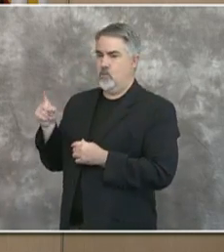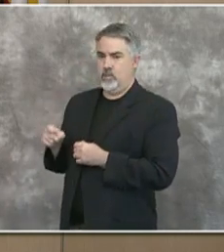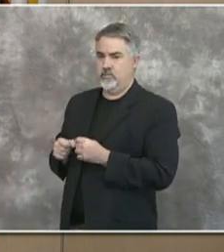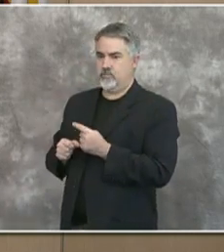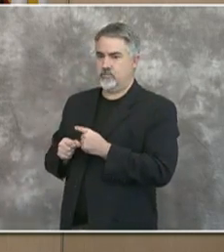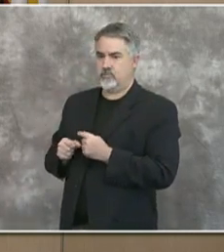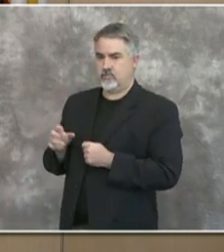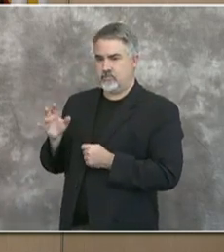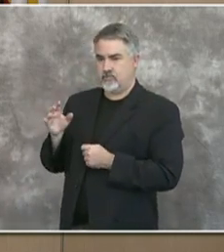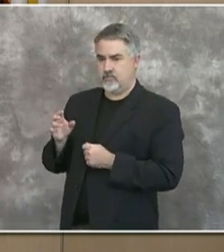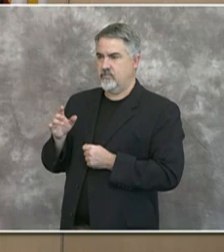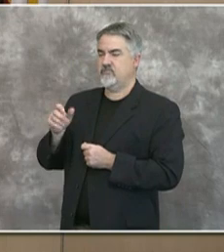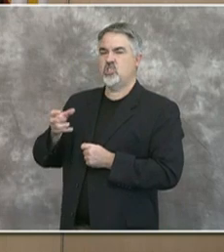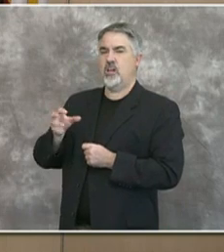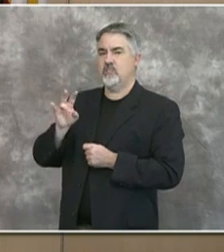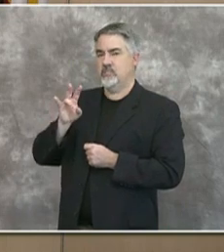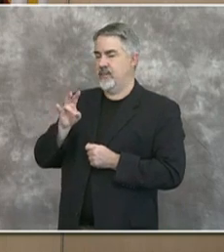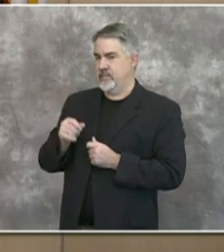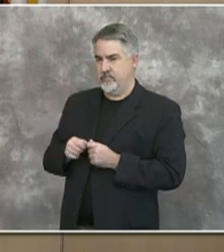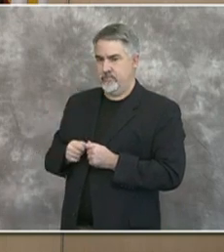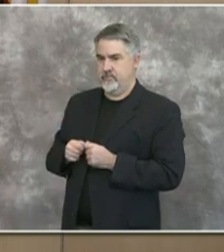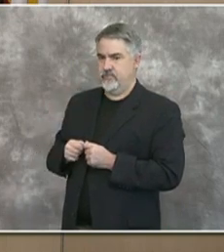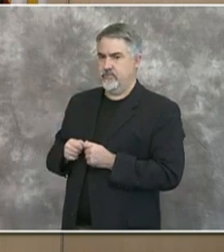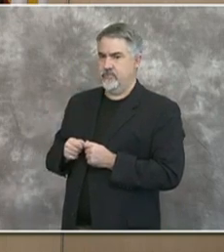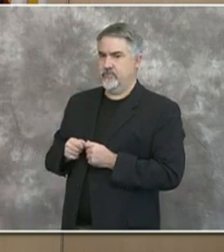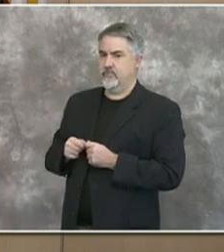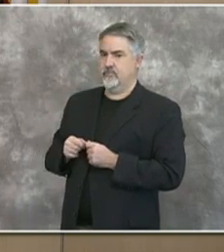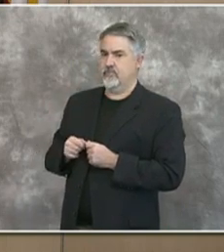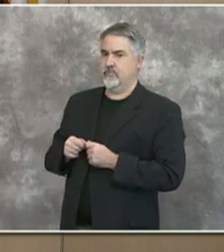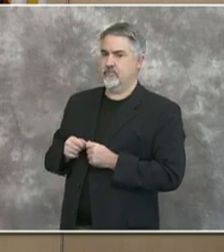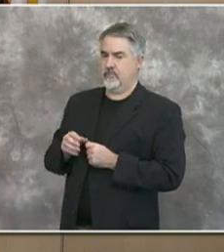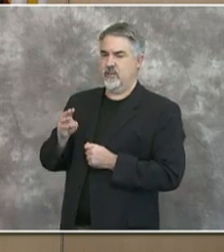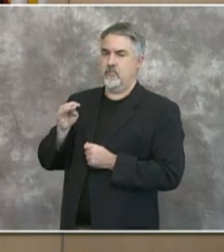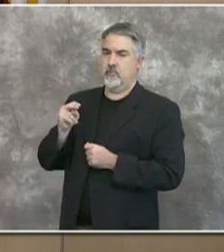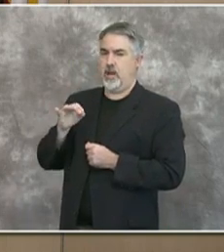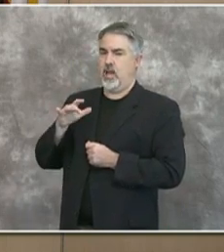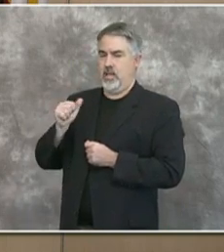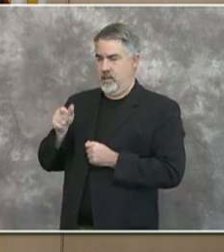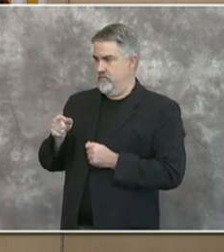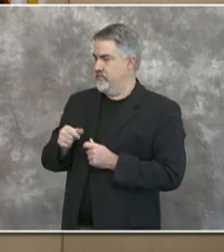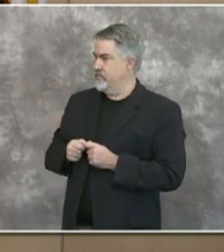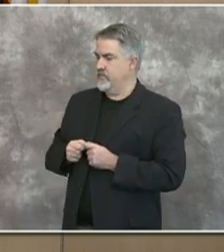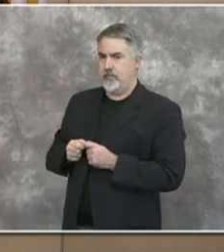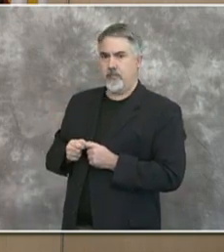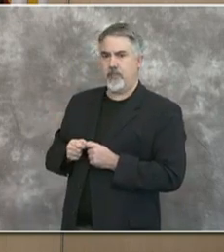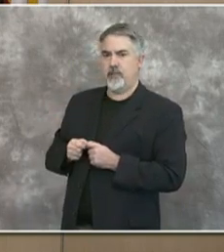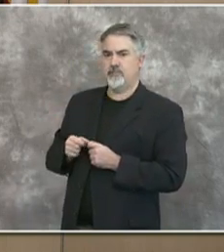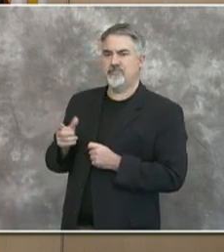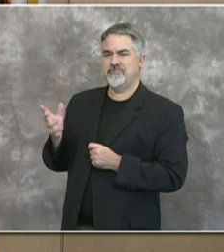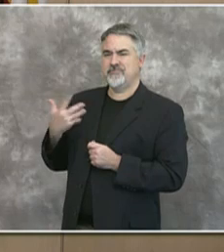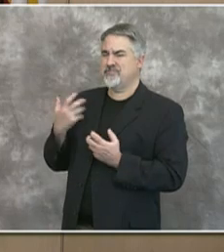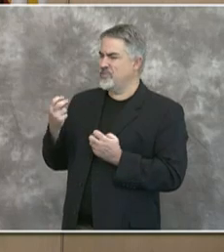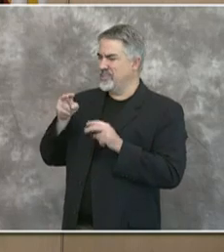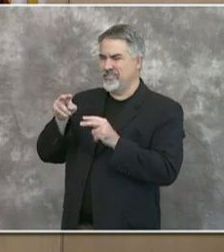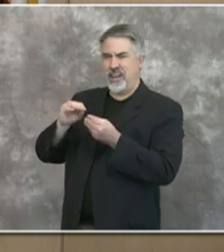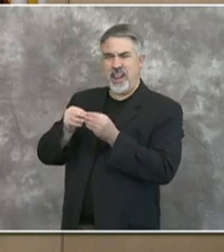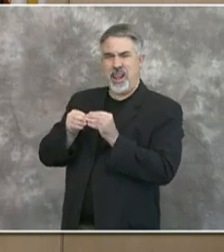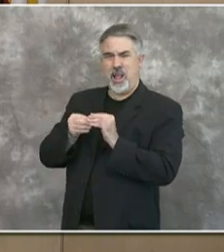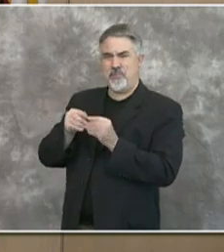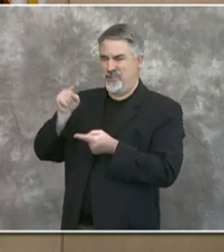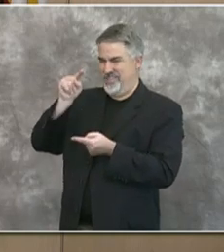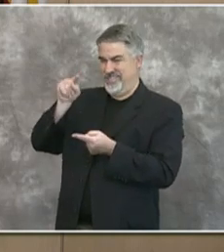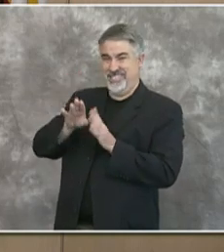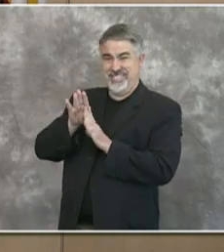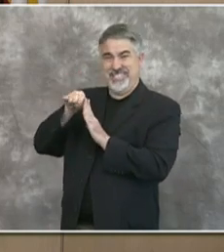to trend downward to meet federal metrics for reopening. But wouldn't it be realistic to expect the number of